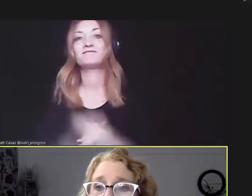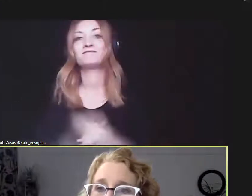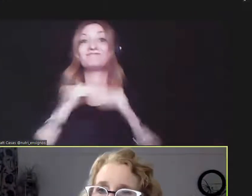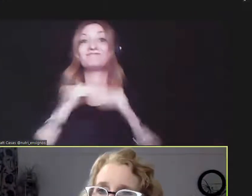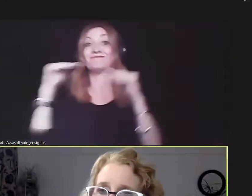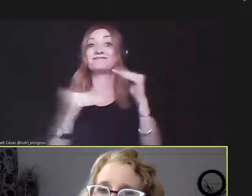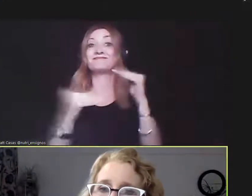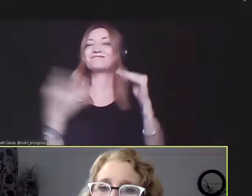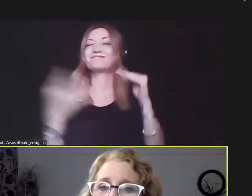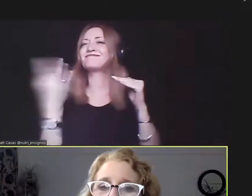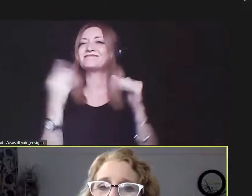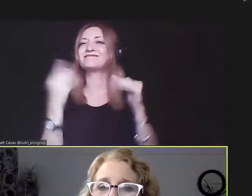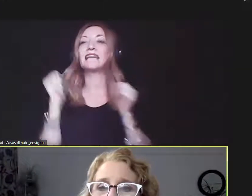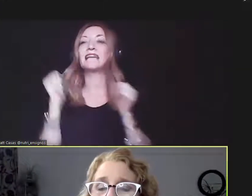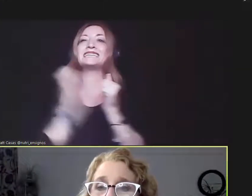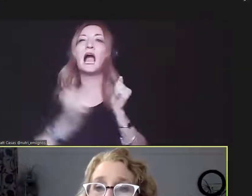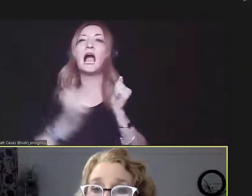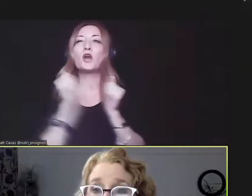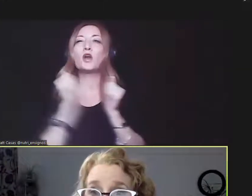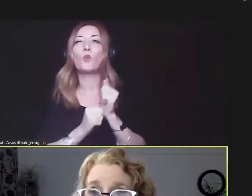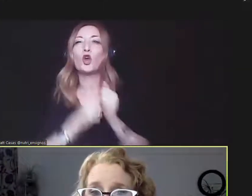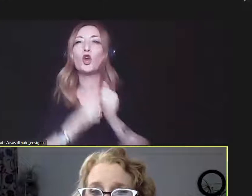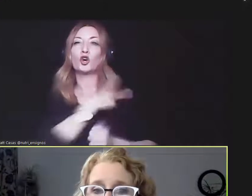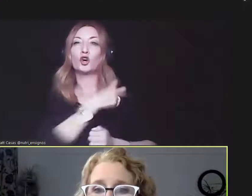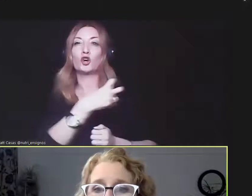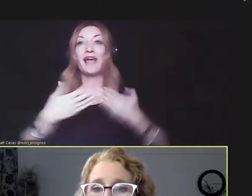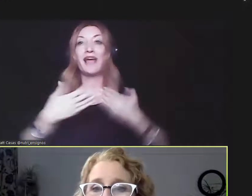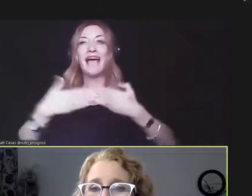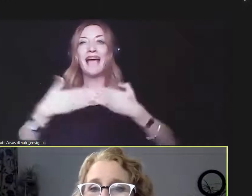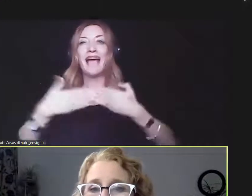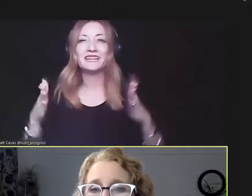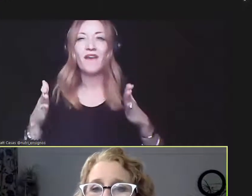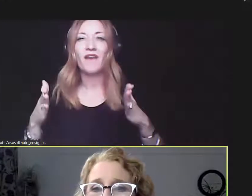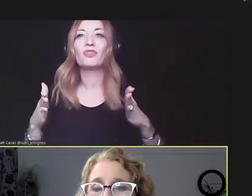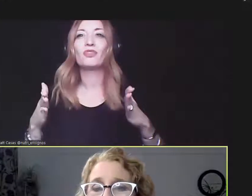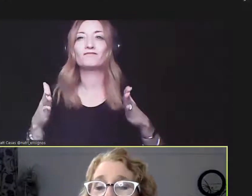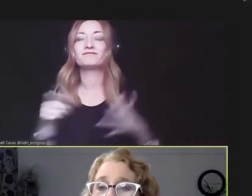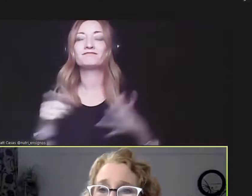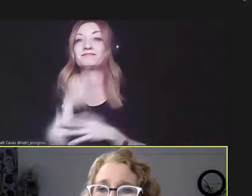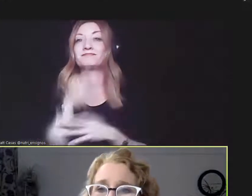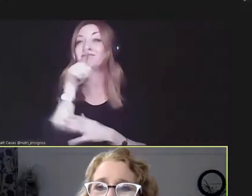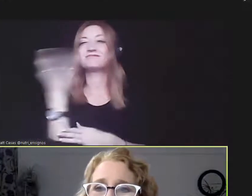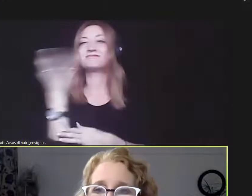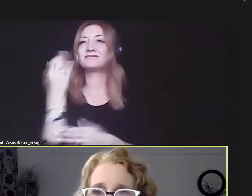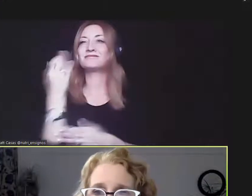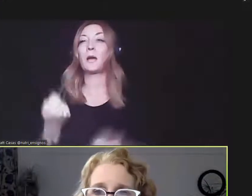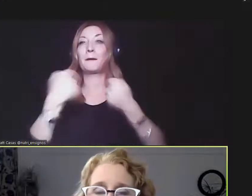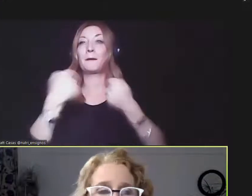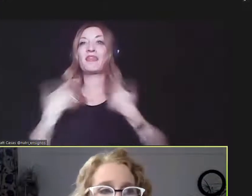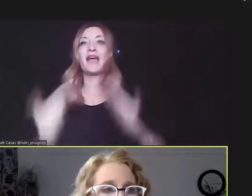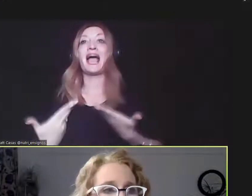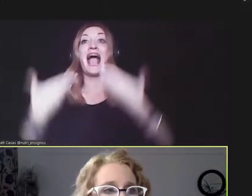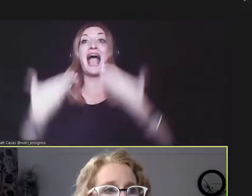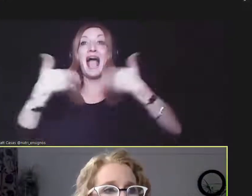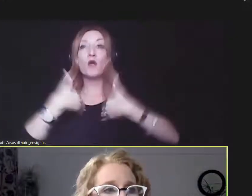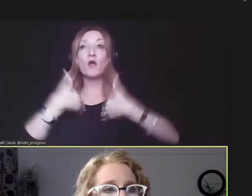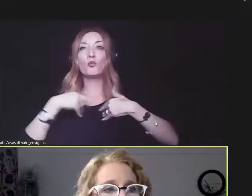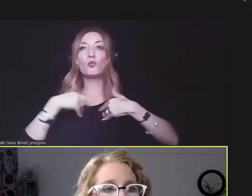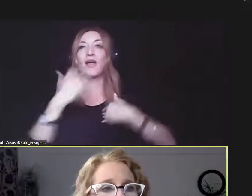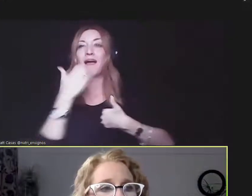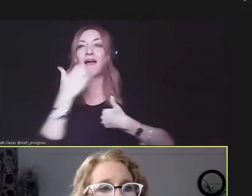charcoal really helps to reduce bloating and helps to reduce excess gas in the